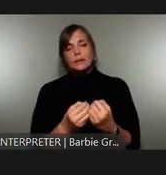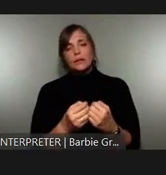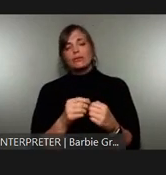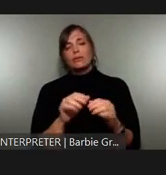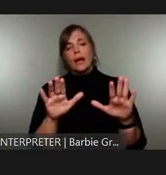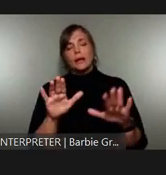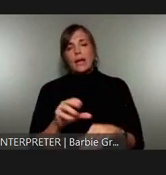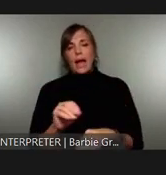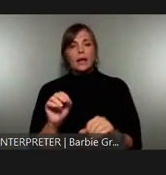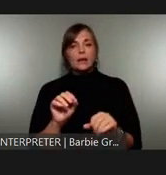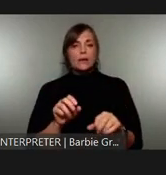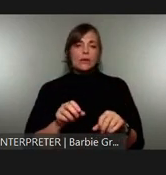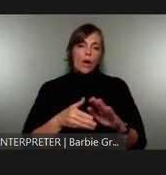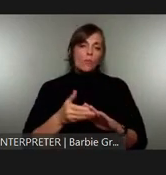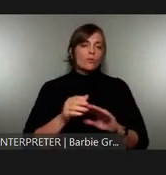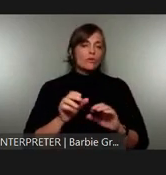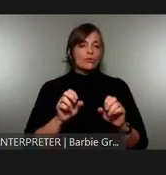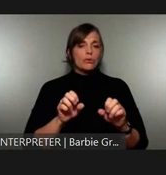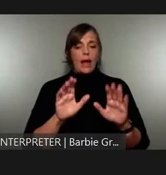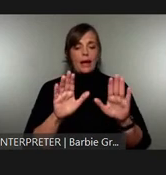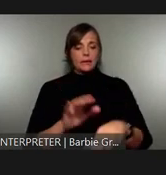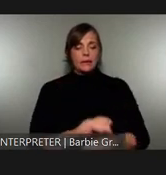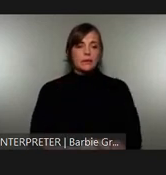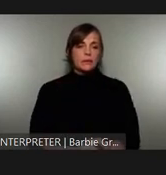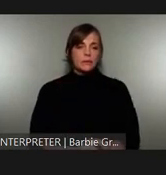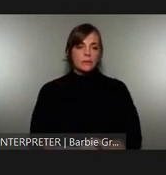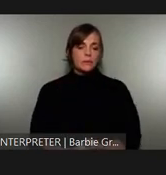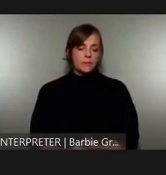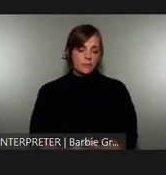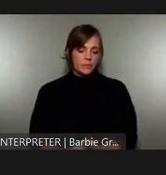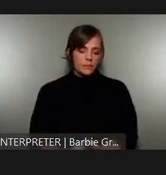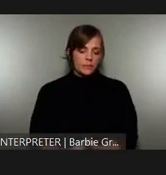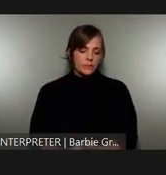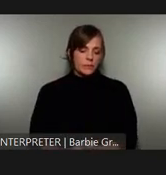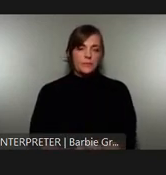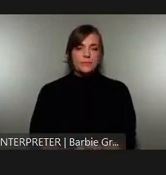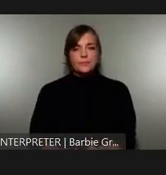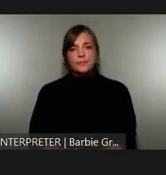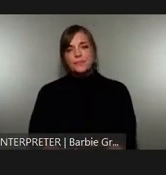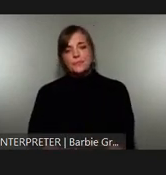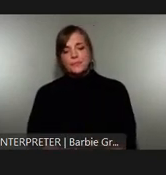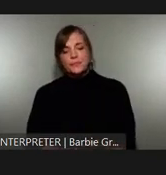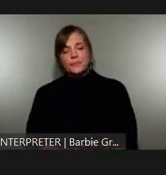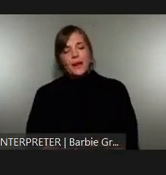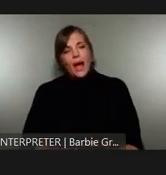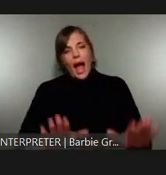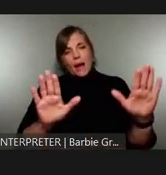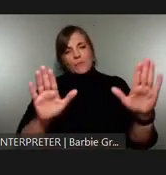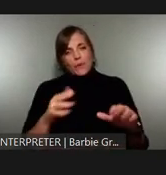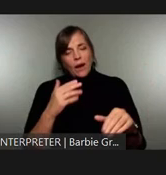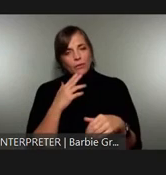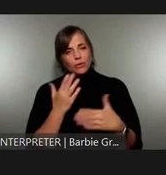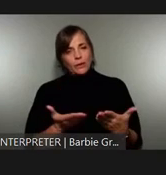organizational excellence and operational excellence? I'm so grateful for having the opportunity to be with you and share some of our